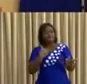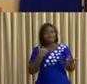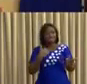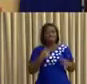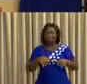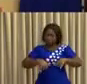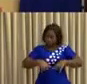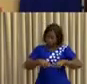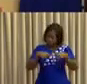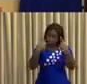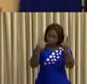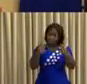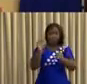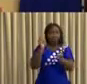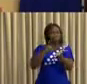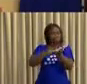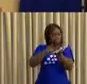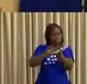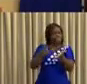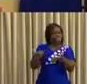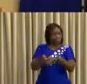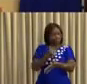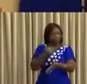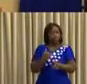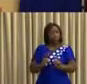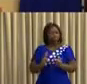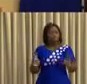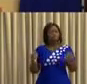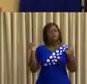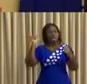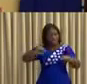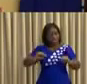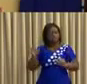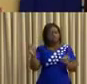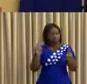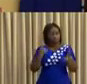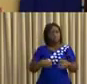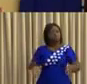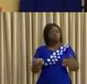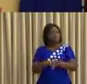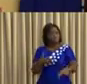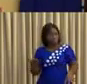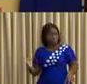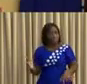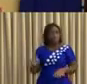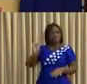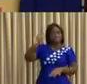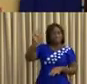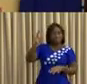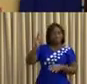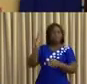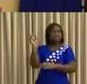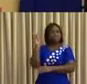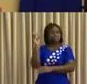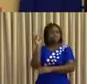and register so that they can exercise their civic responsibilities on 7th December to